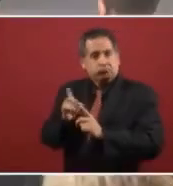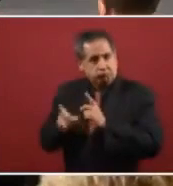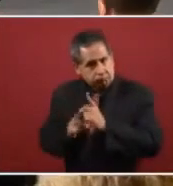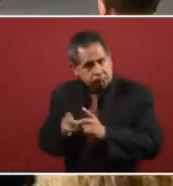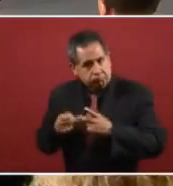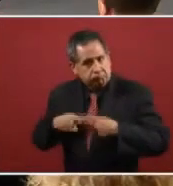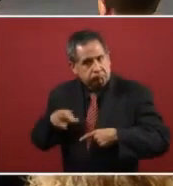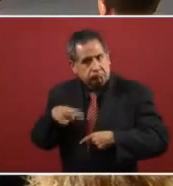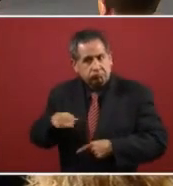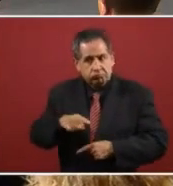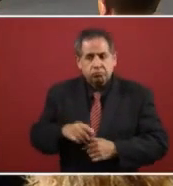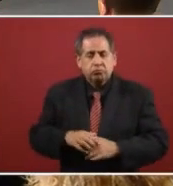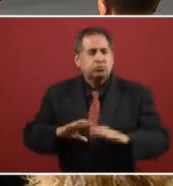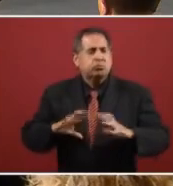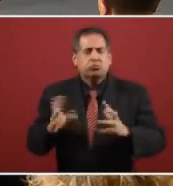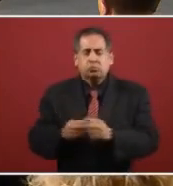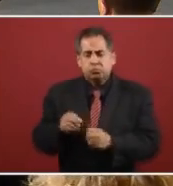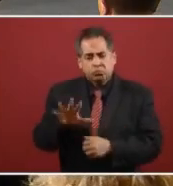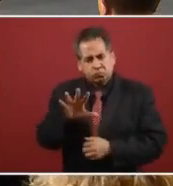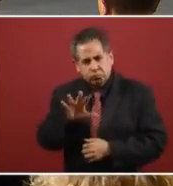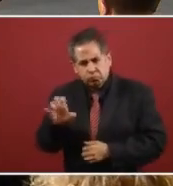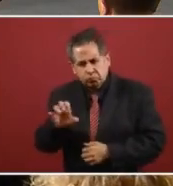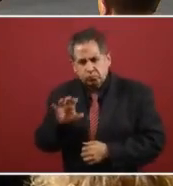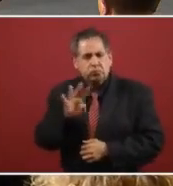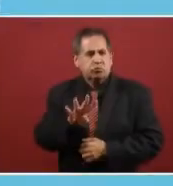these sportsmen that are